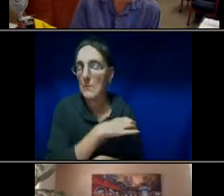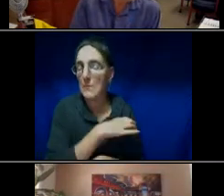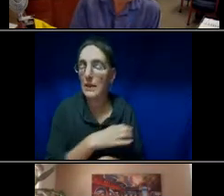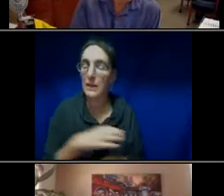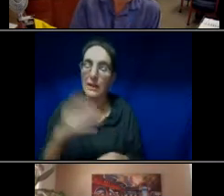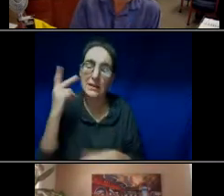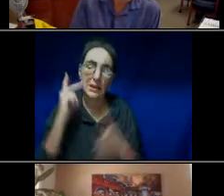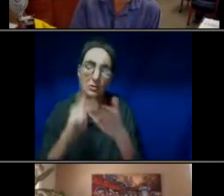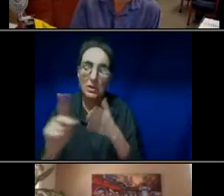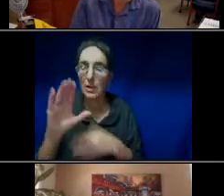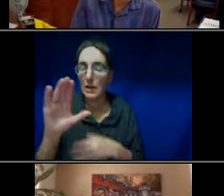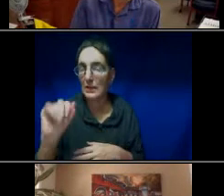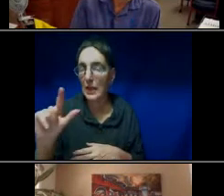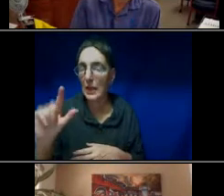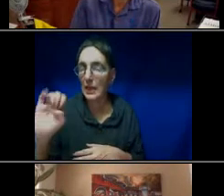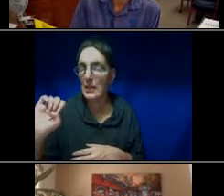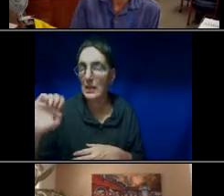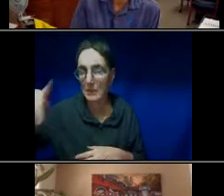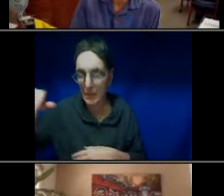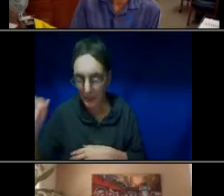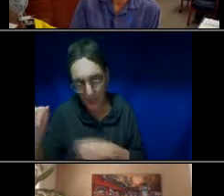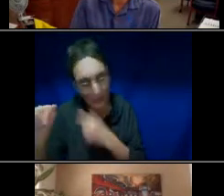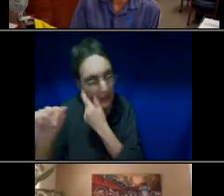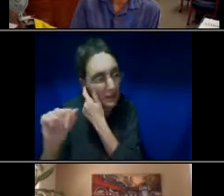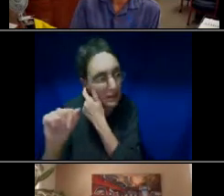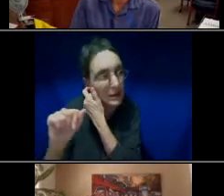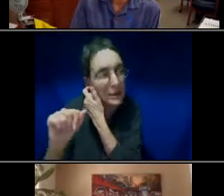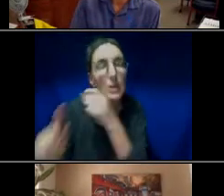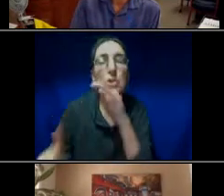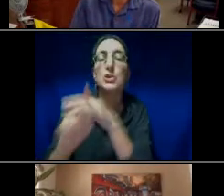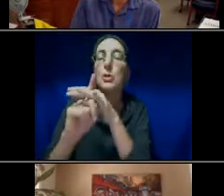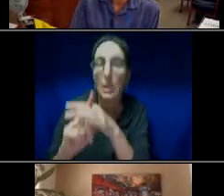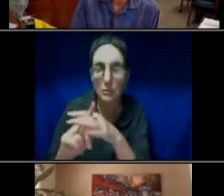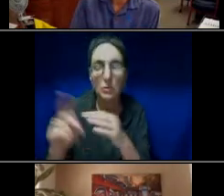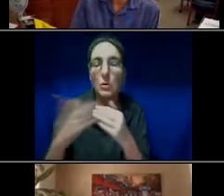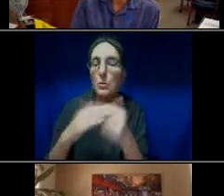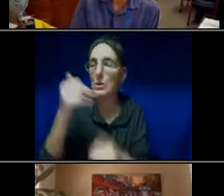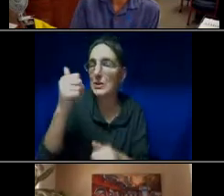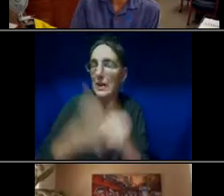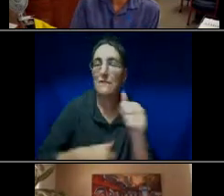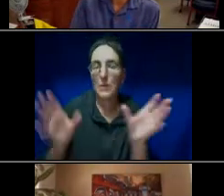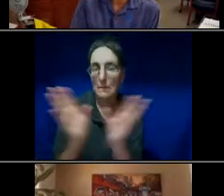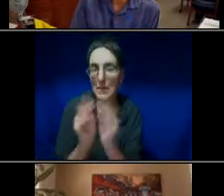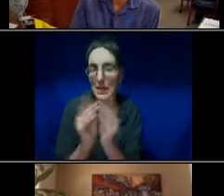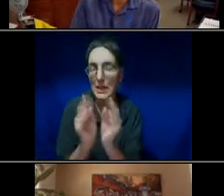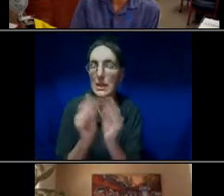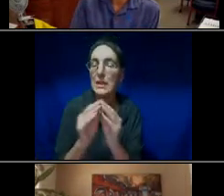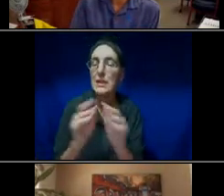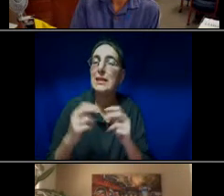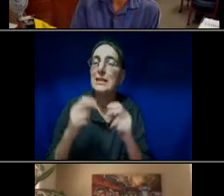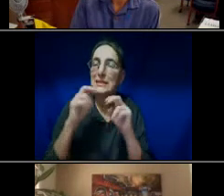Cal EPA at the time was Winston Hickox, and he showed up to almost every one of our meetings and sat in the audience and